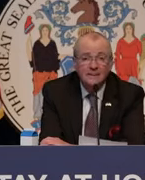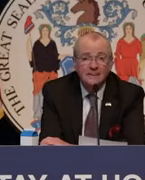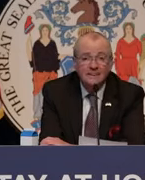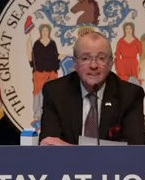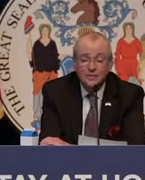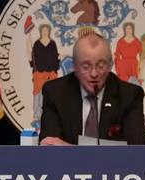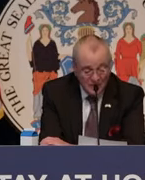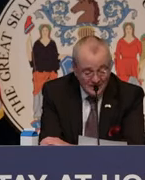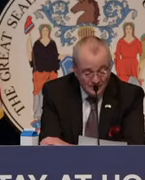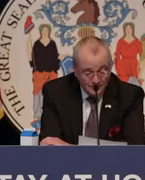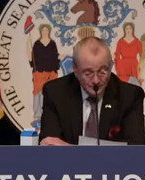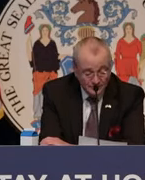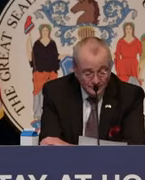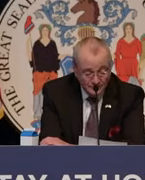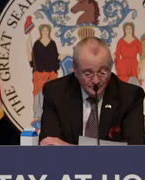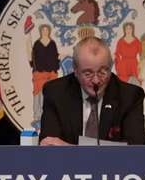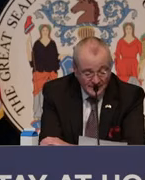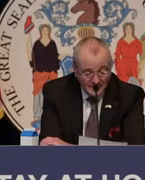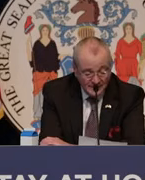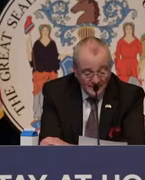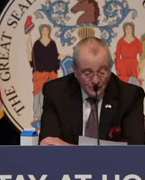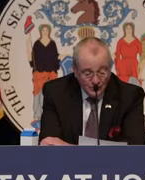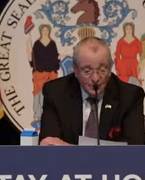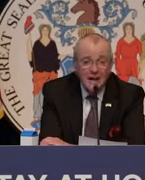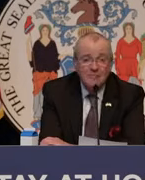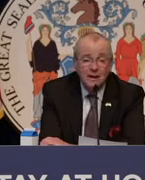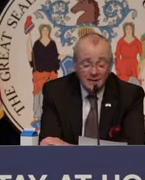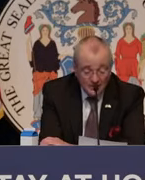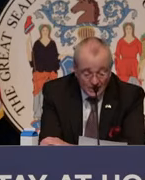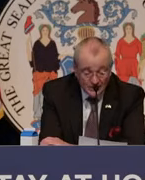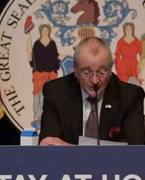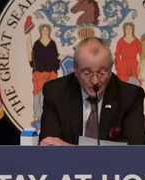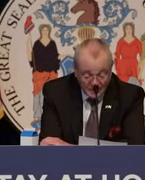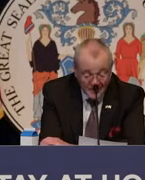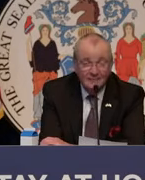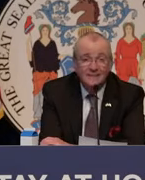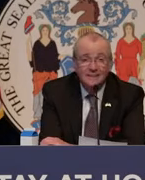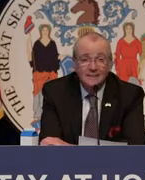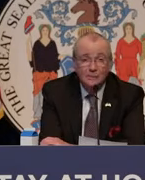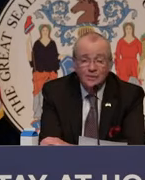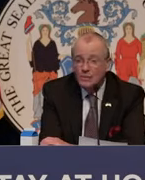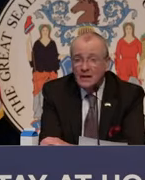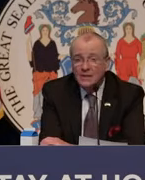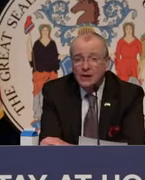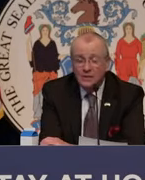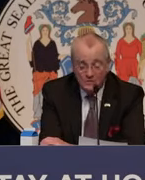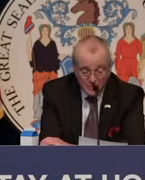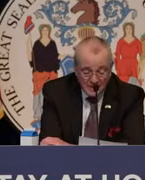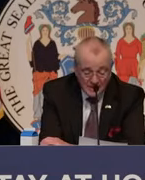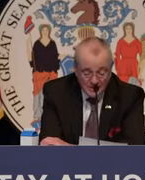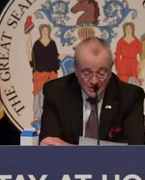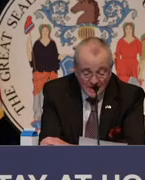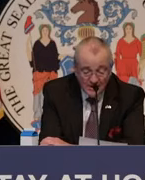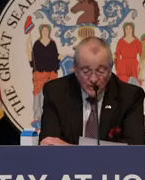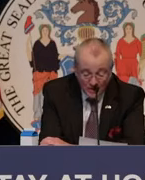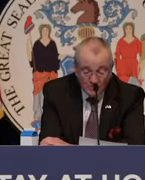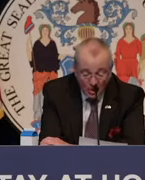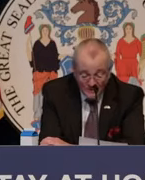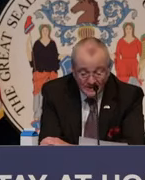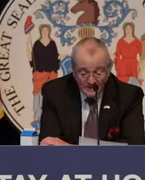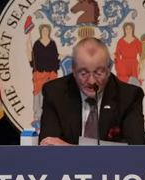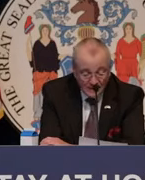home in Cherry Hill. He is survived by a daughter, Shanetta, with whom I had the honor of speaking yesterday,